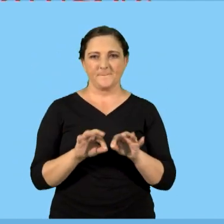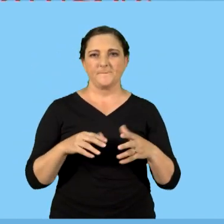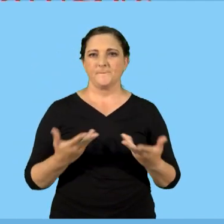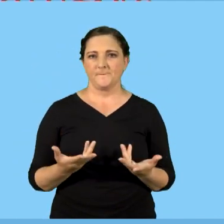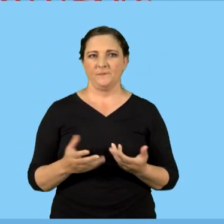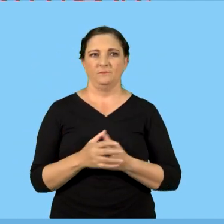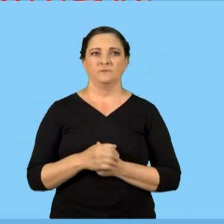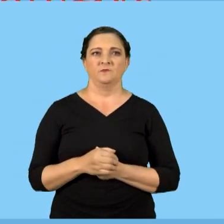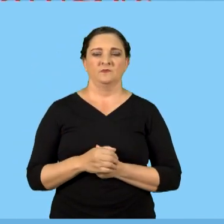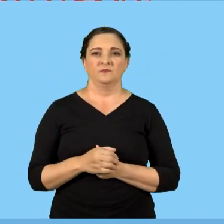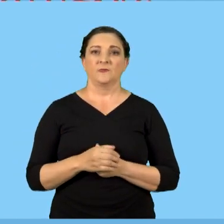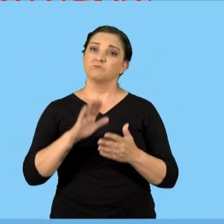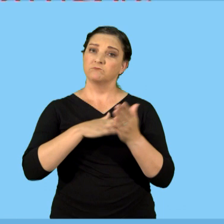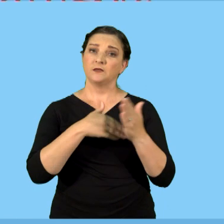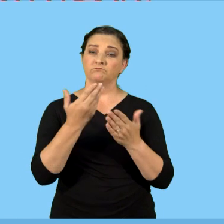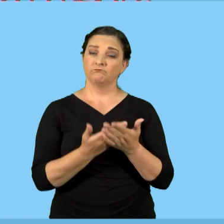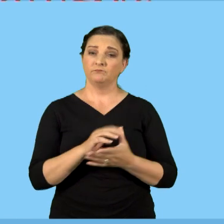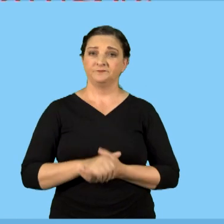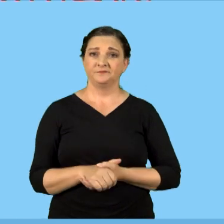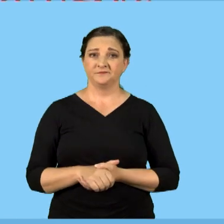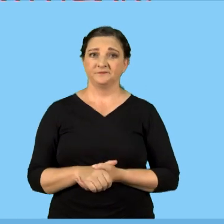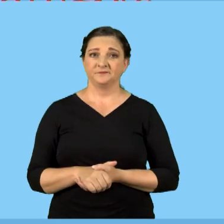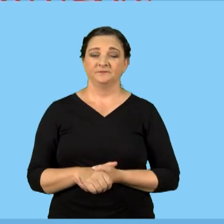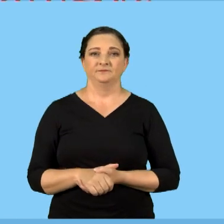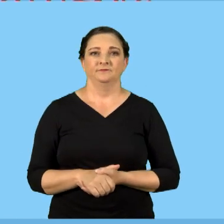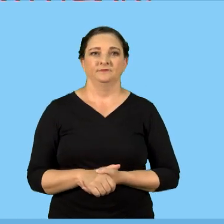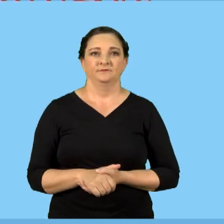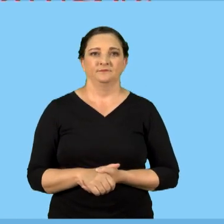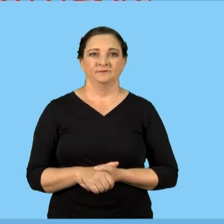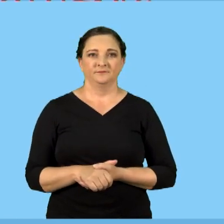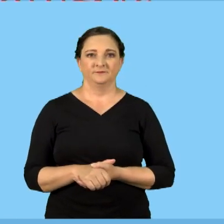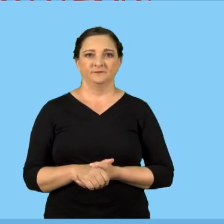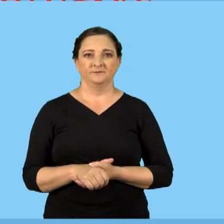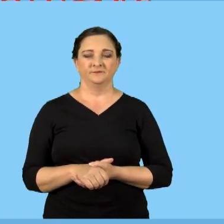So what can we do to a metal window frame? We can paint it.